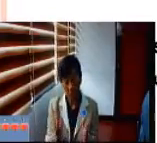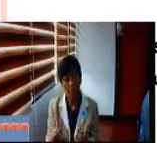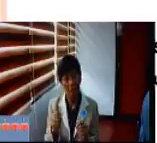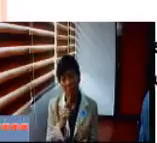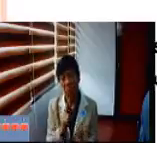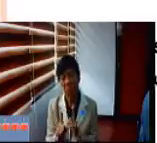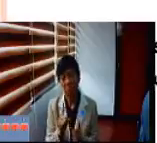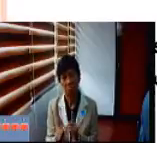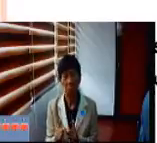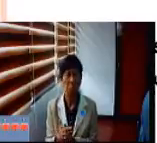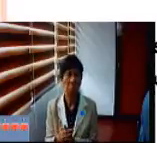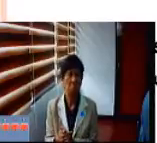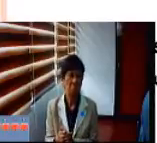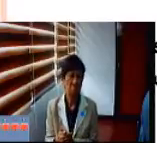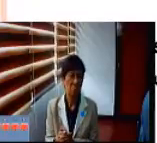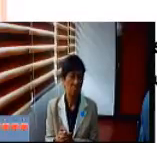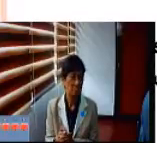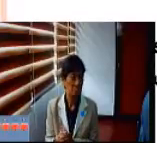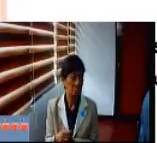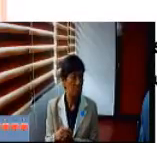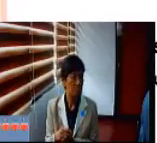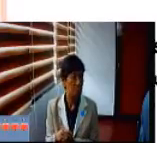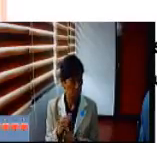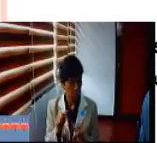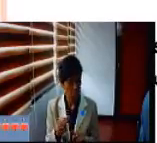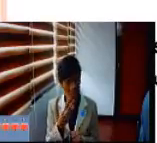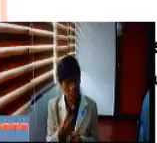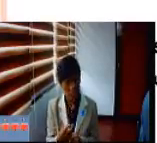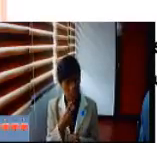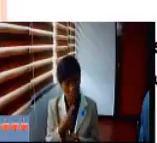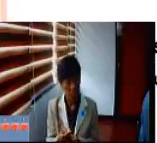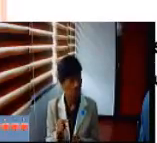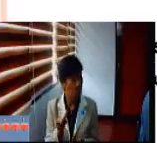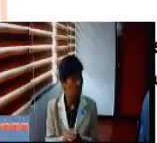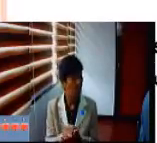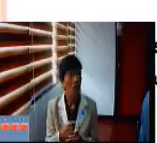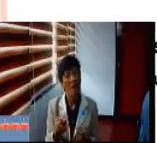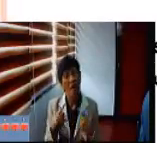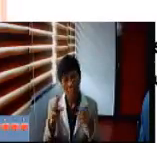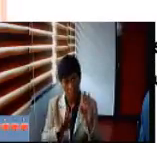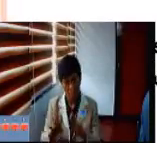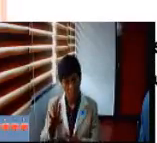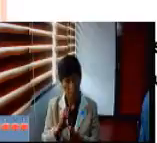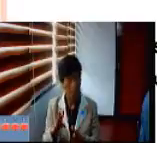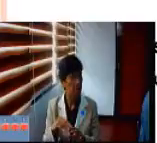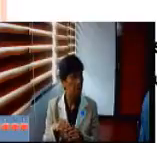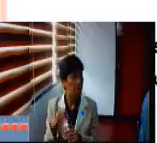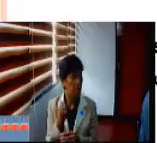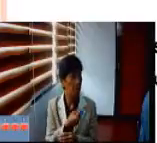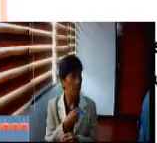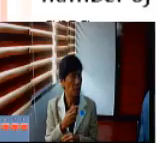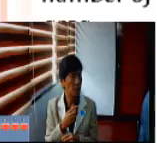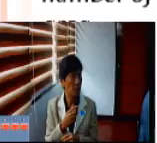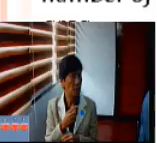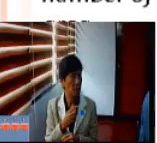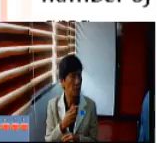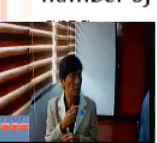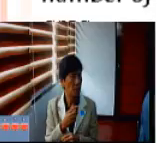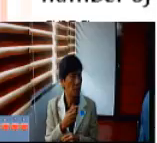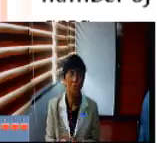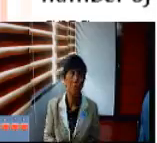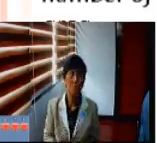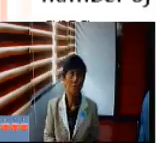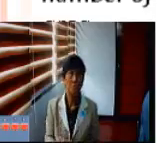don't need rocket science to say that really there's problem in our fisheries. Next.